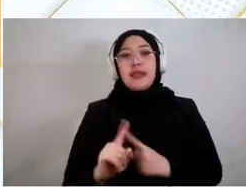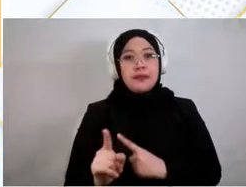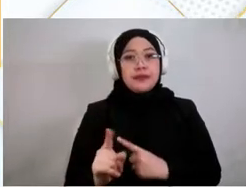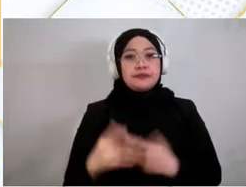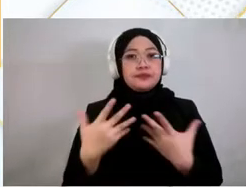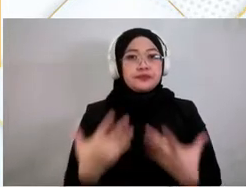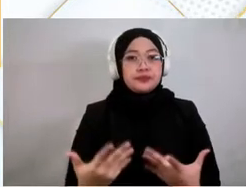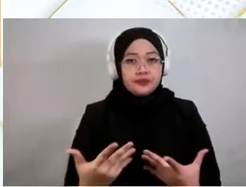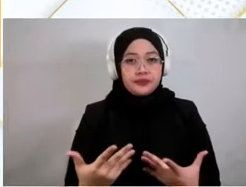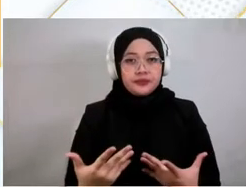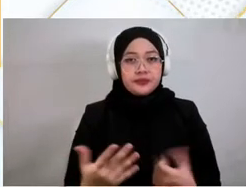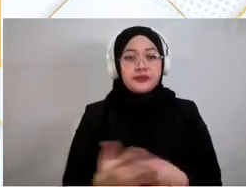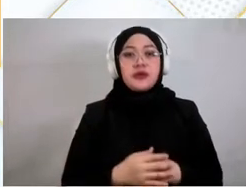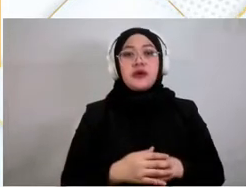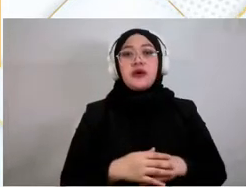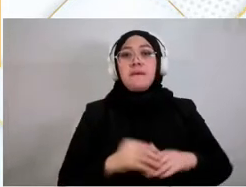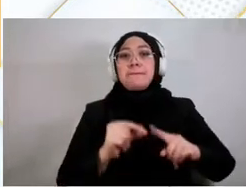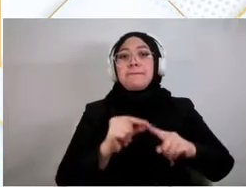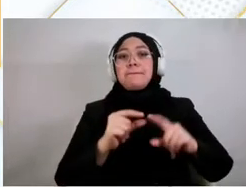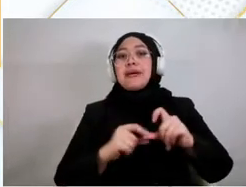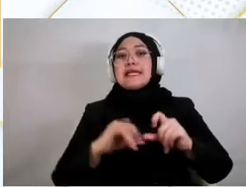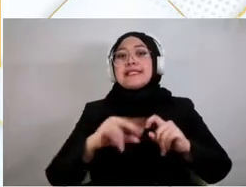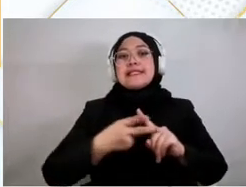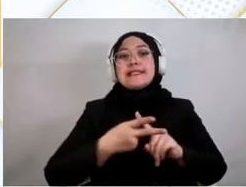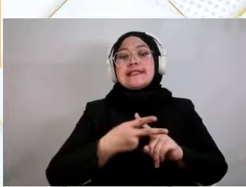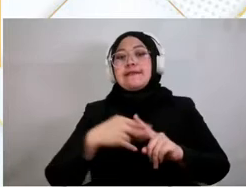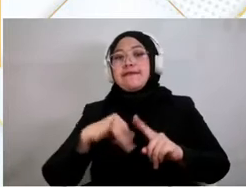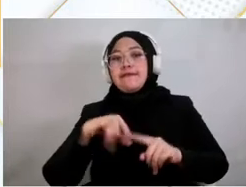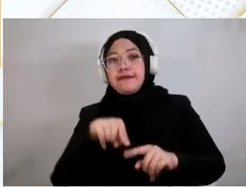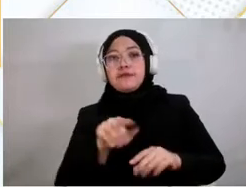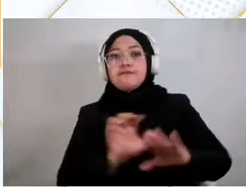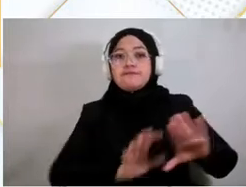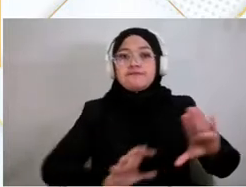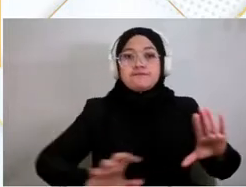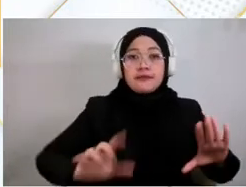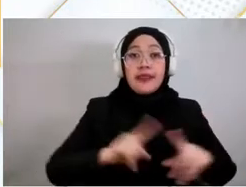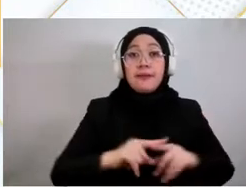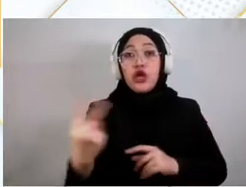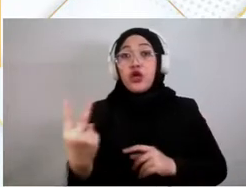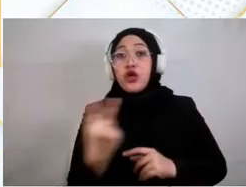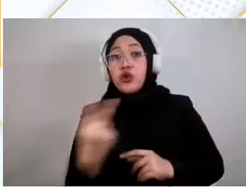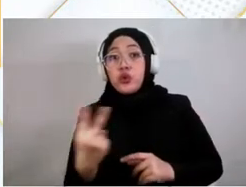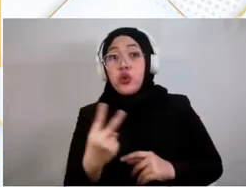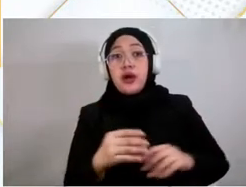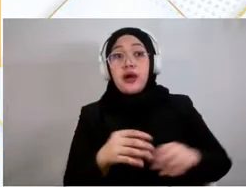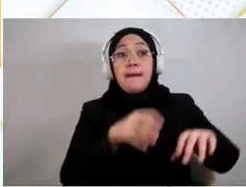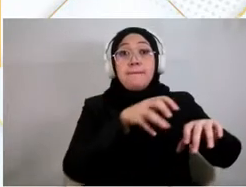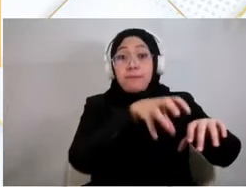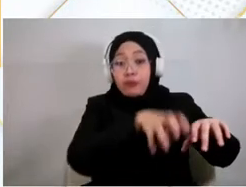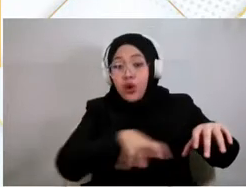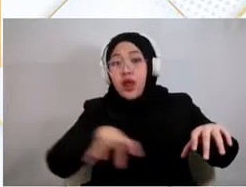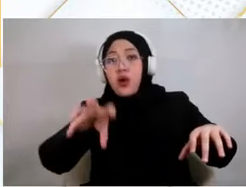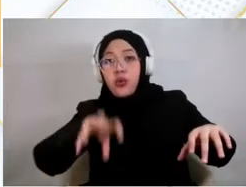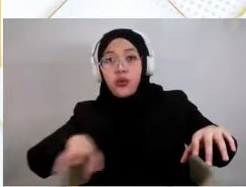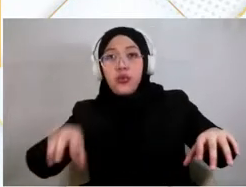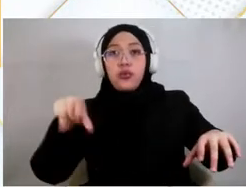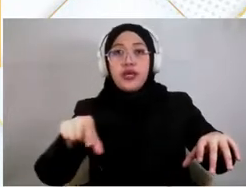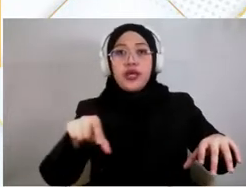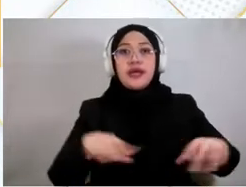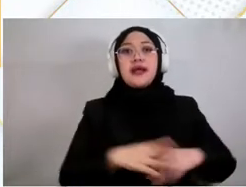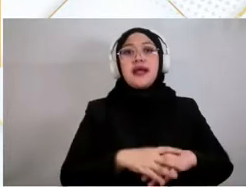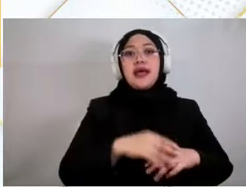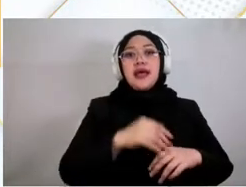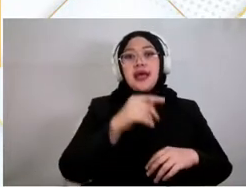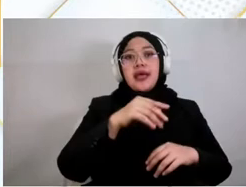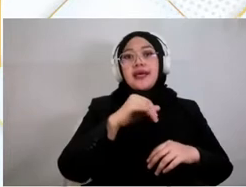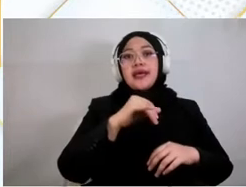in Pacific Ocean, but of course, in that context, we are talking about both oceans, Indian and Pacific. So